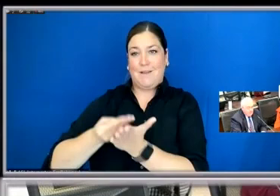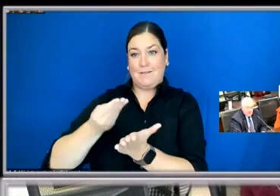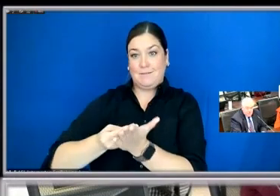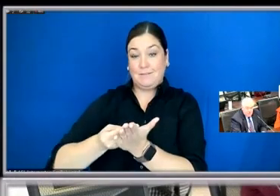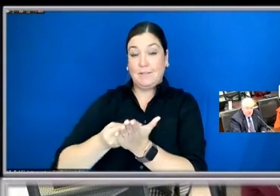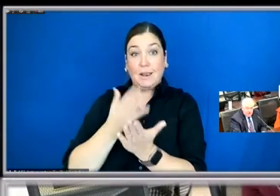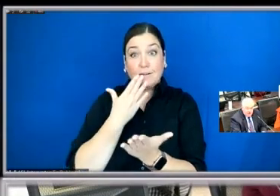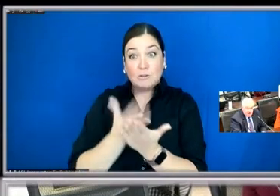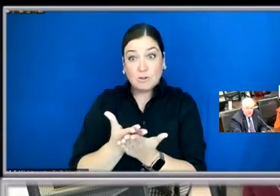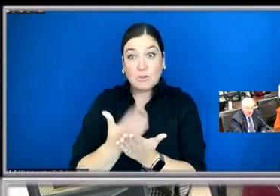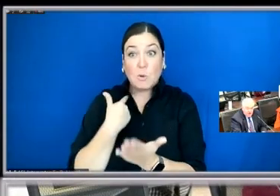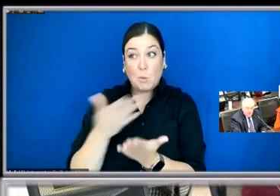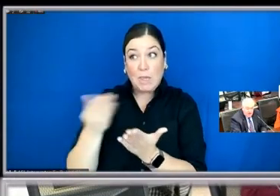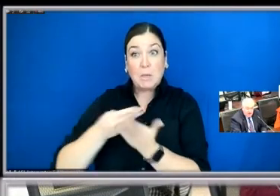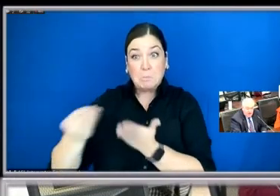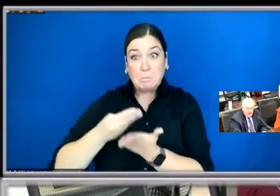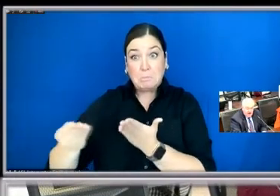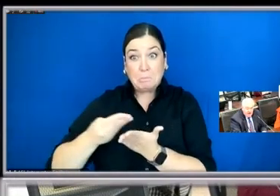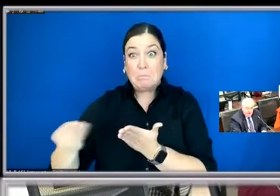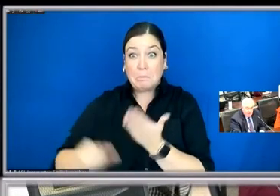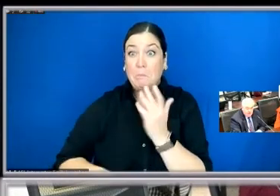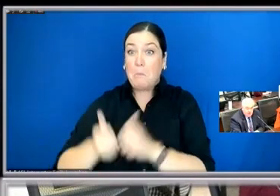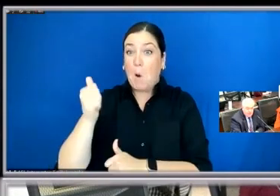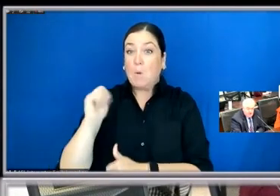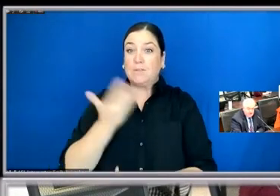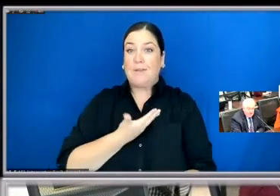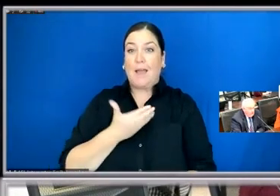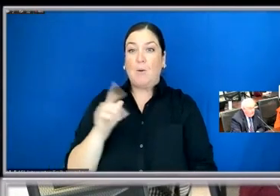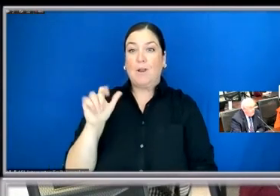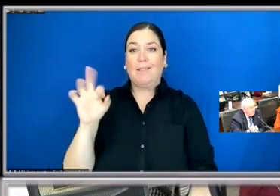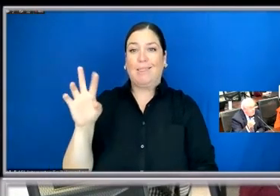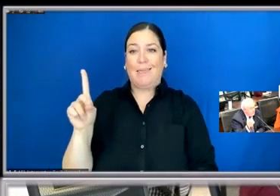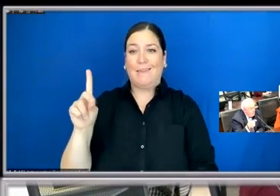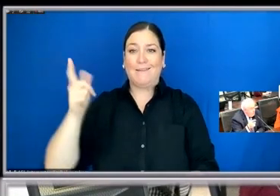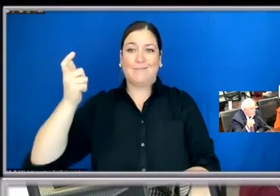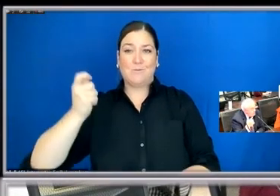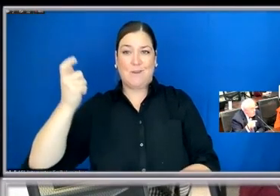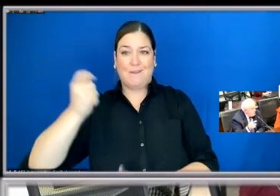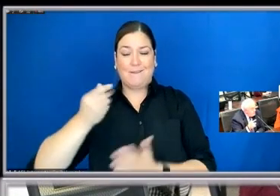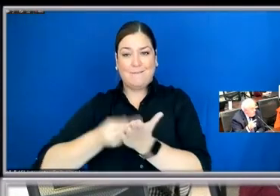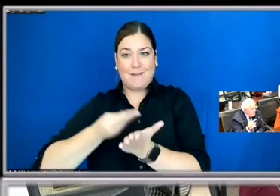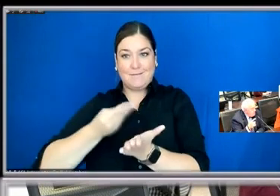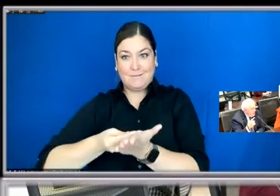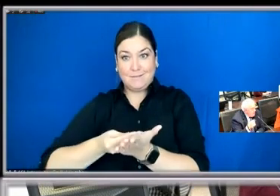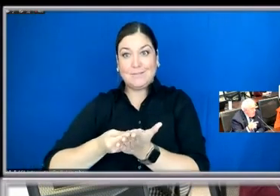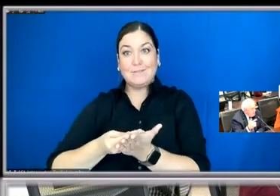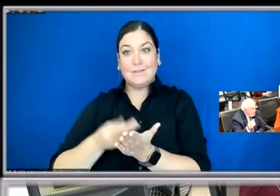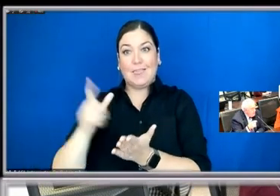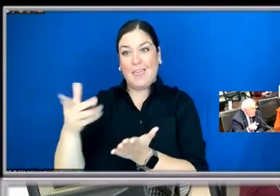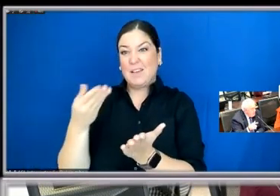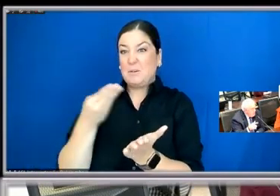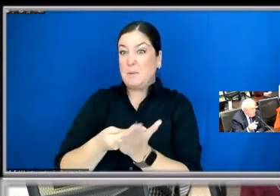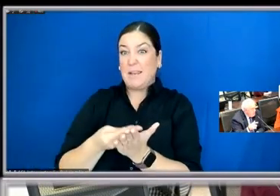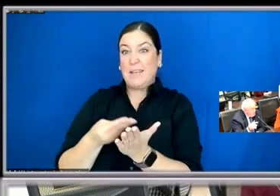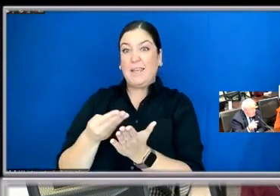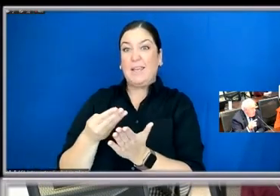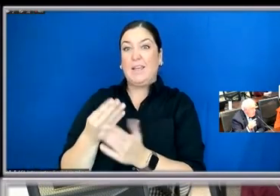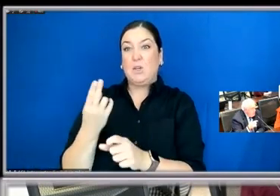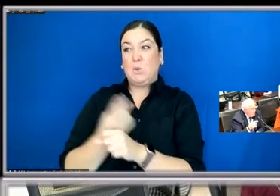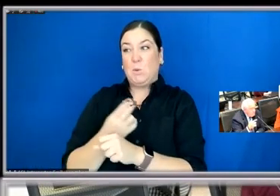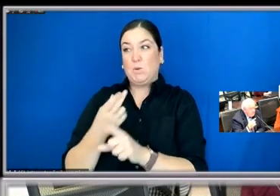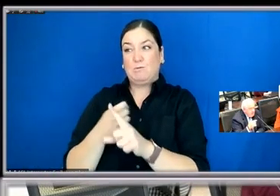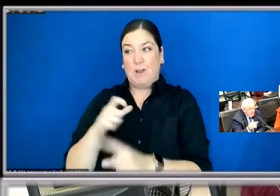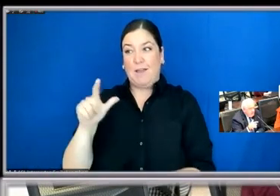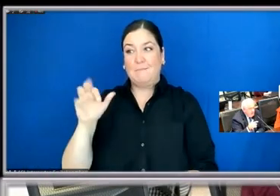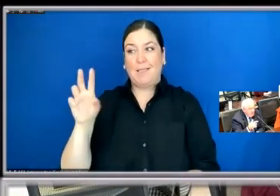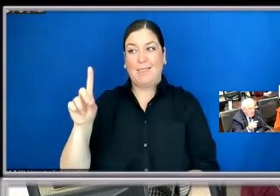spent the majority of our land grant enrichment funds. This is the money that spins off the land grant trust fund that